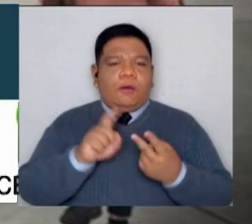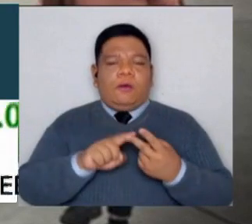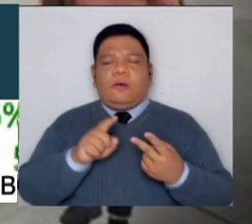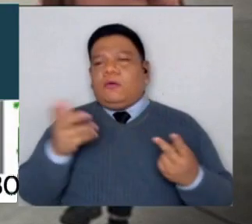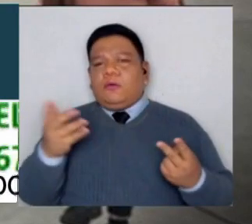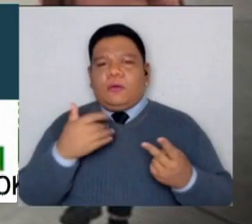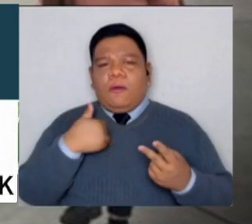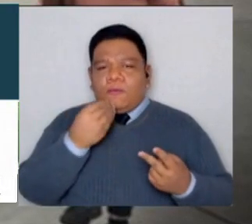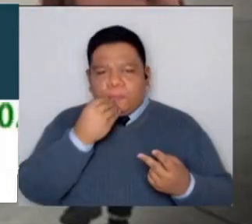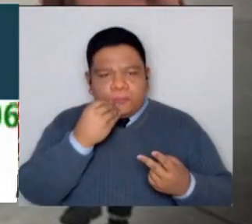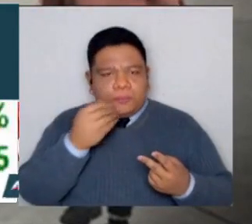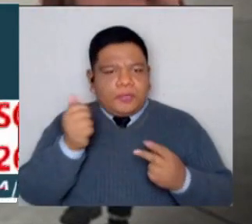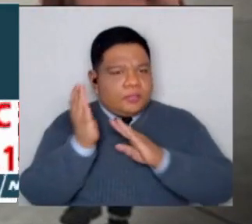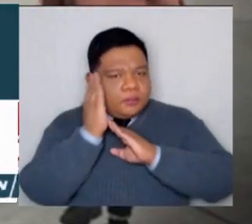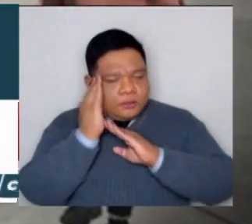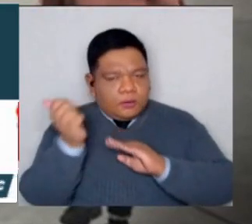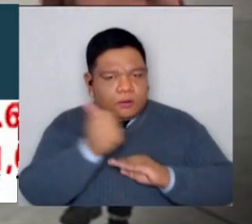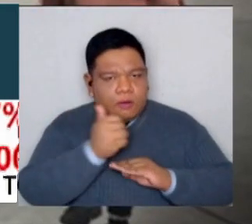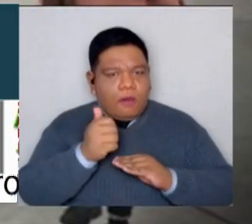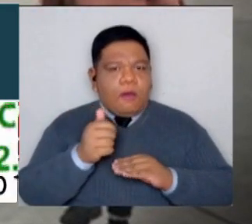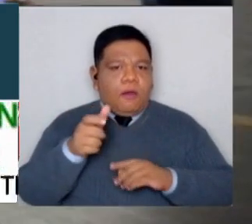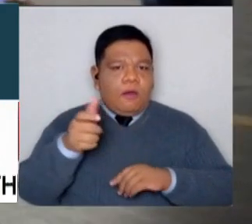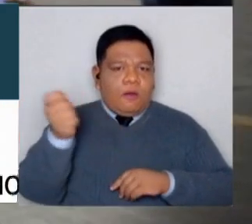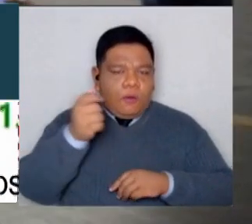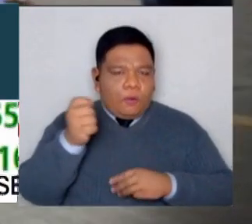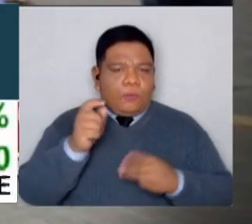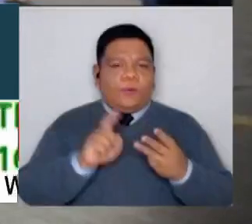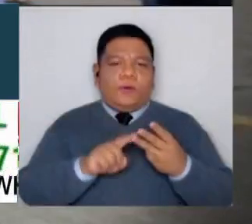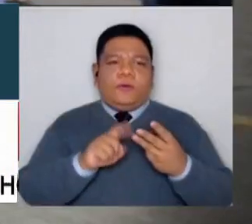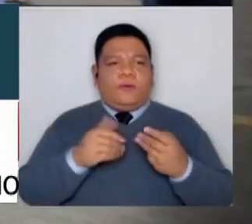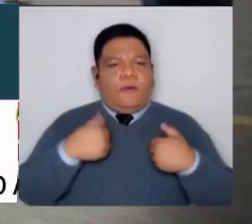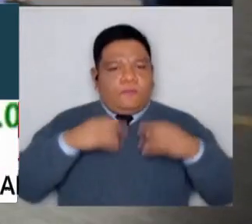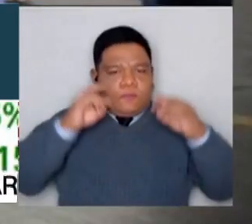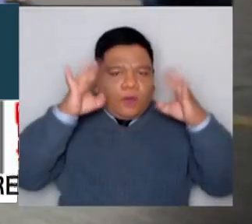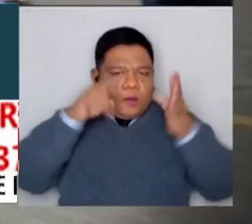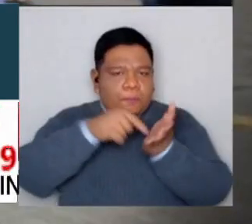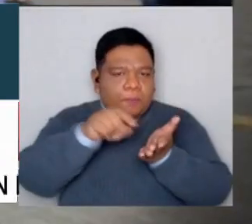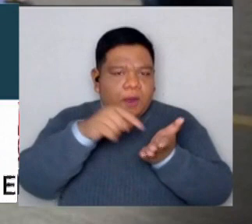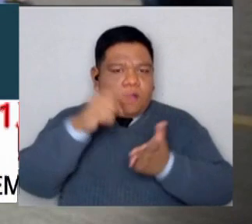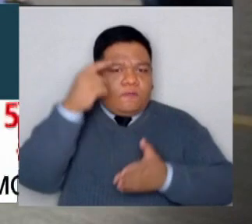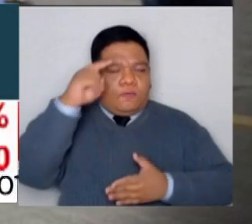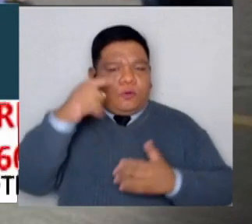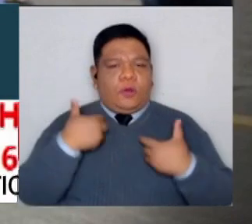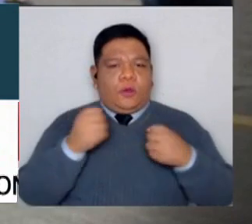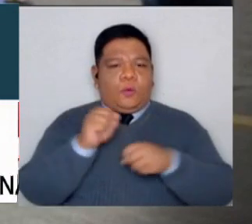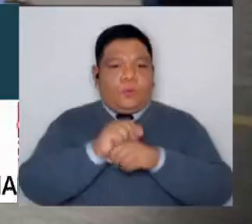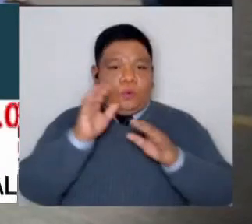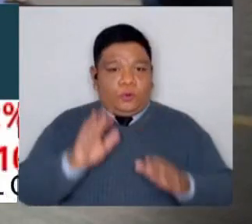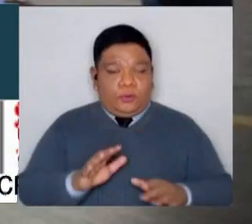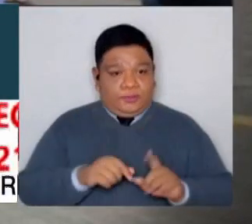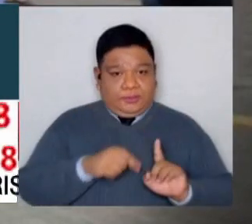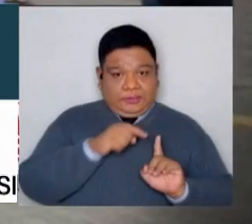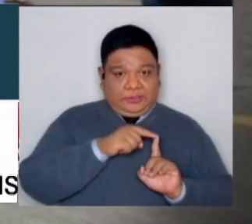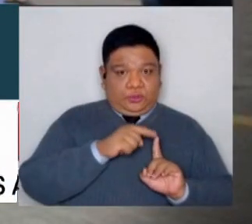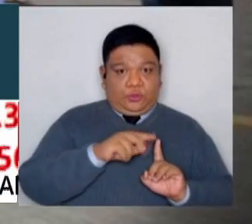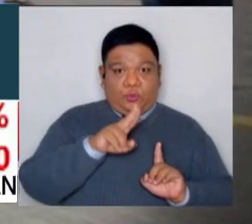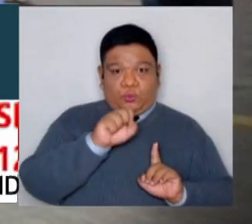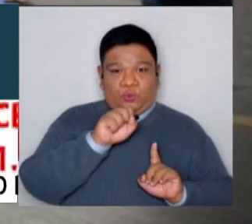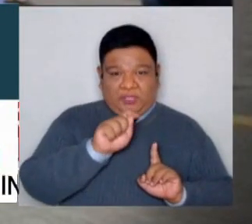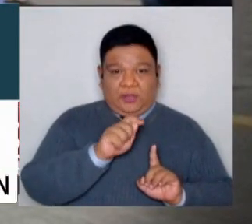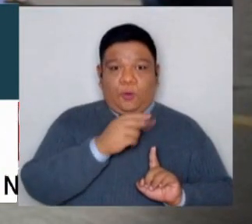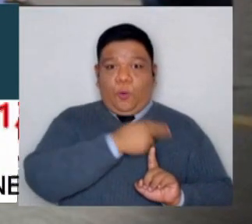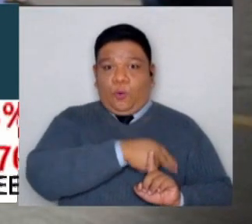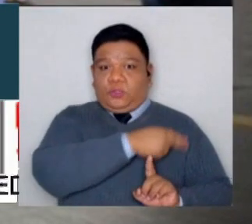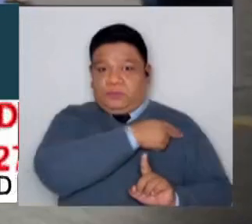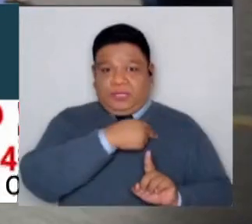compensation for healthcare workers stricken with COVID-19. Donel Ciazon, USC Hospital Employees Union President and